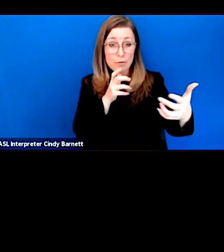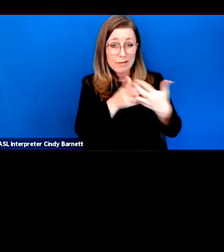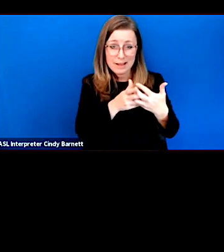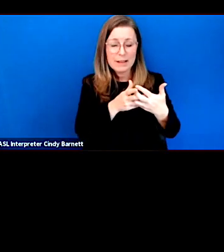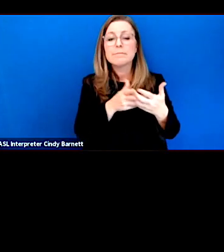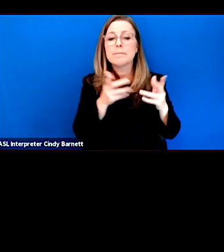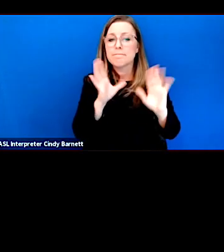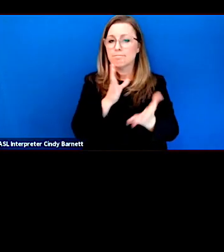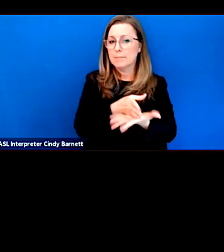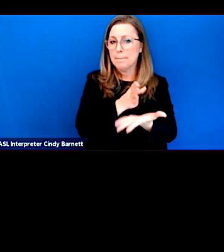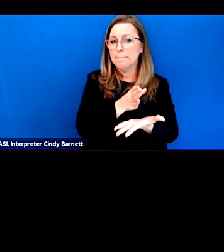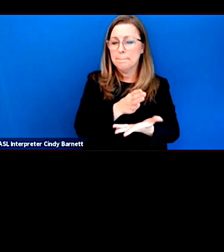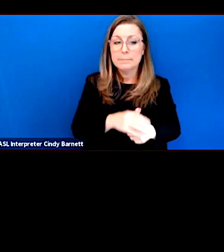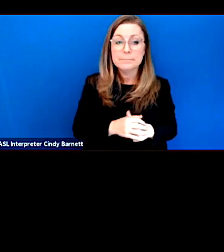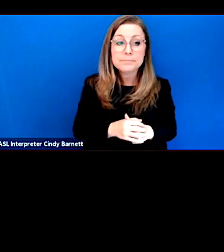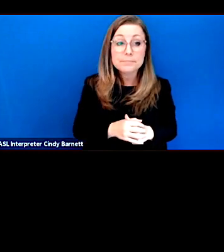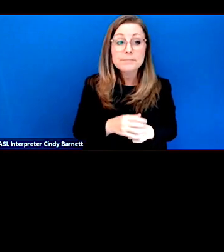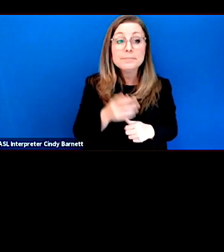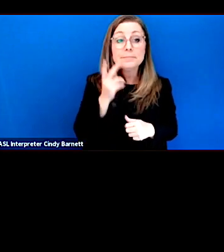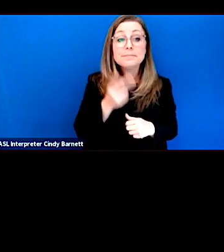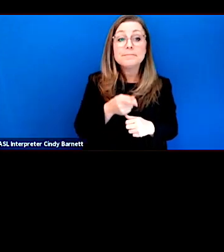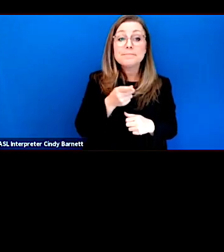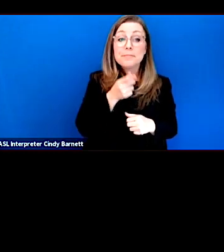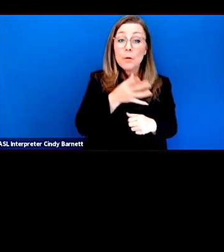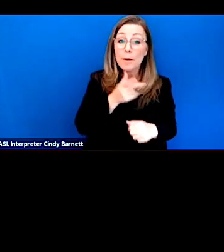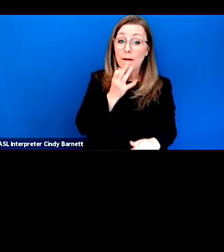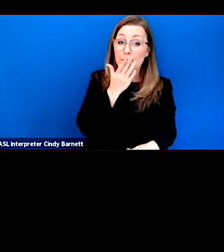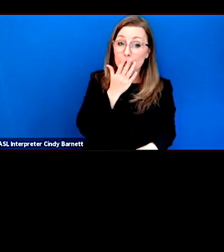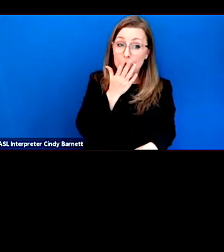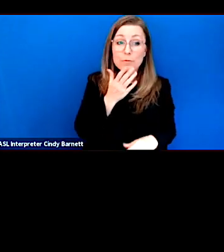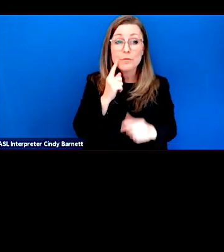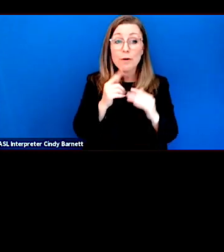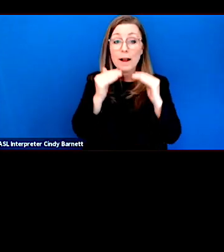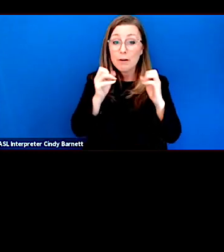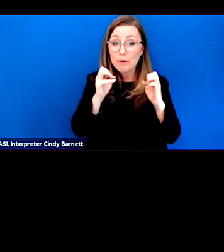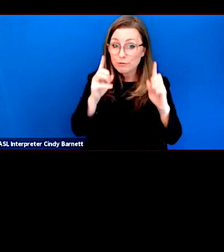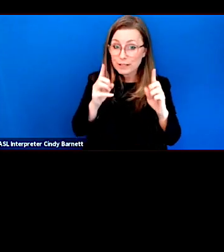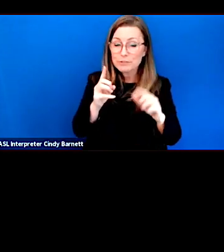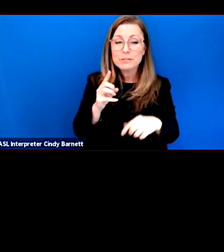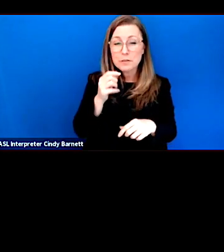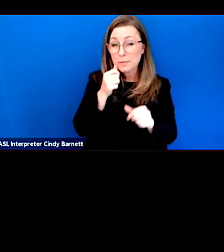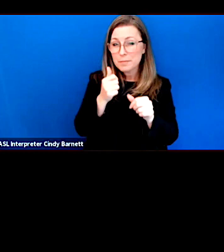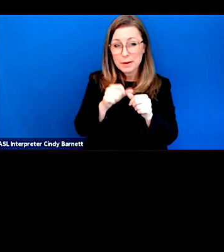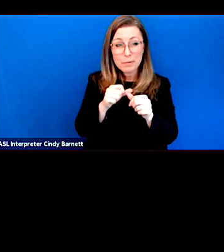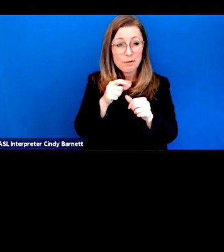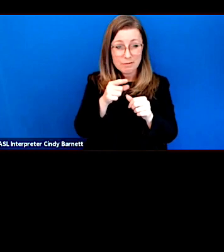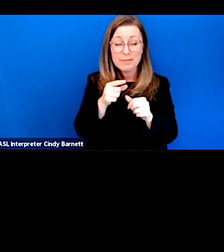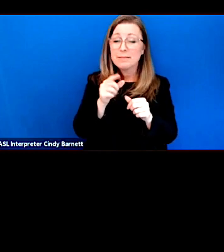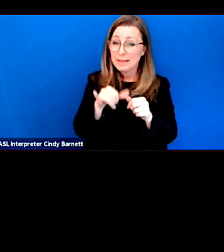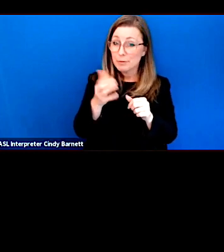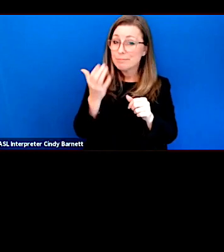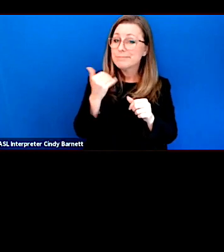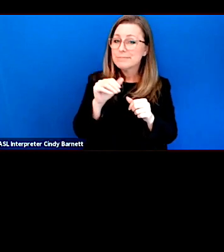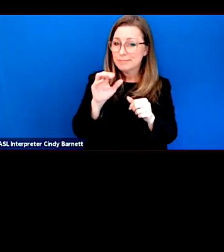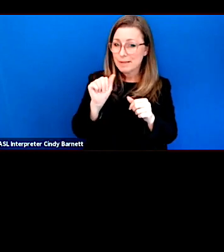higher education piece we've seen before when we were looking at the Alonzo forward snowballing. Here's another one that looks